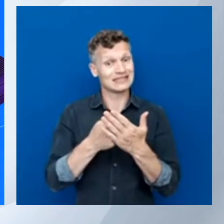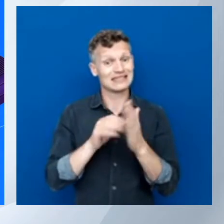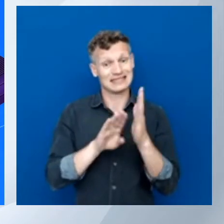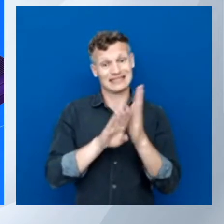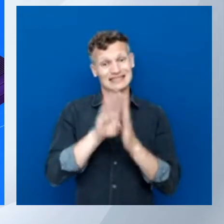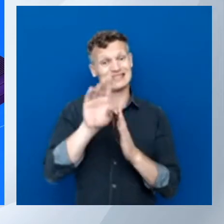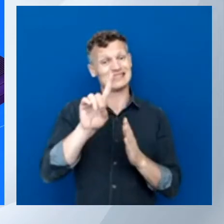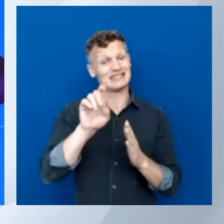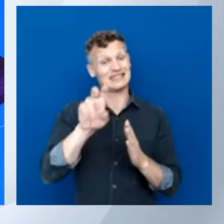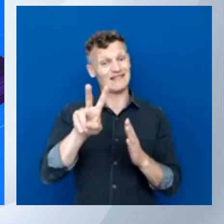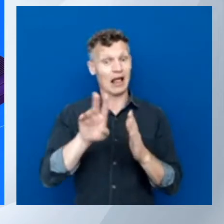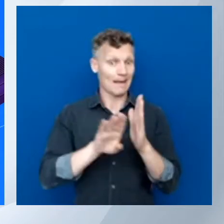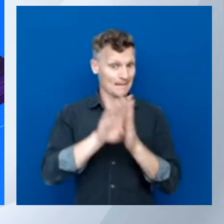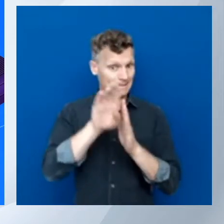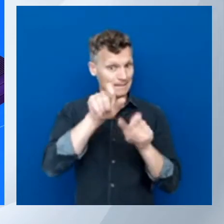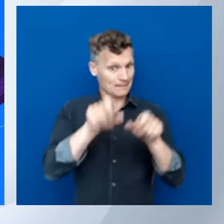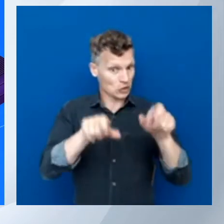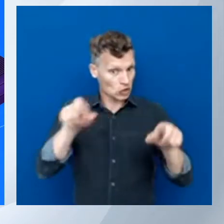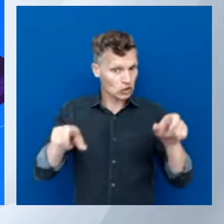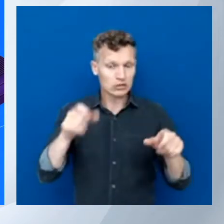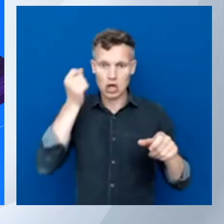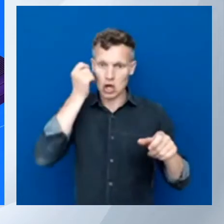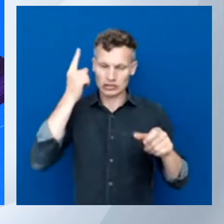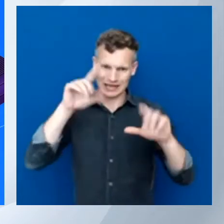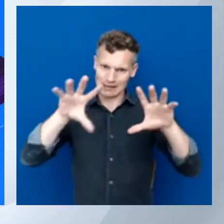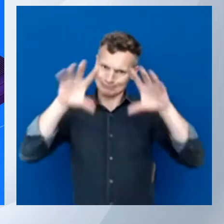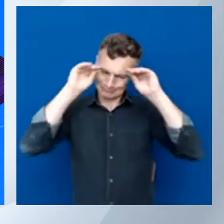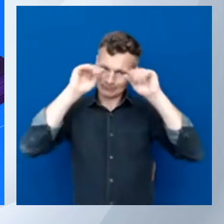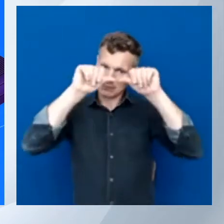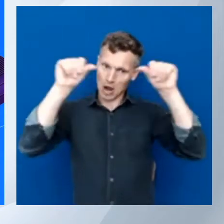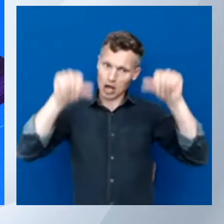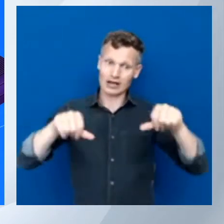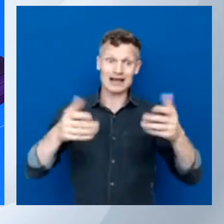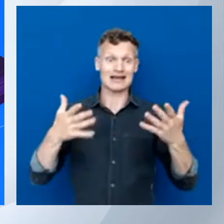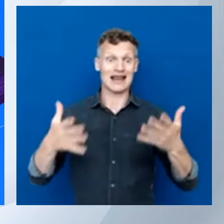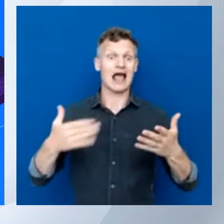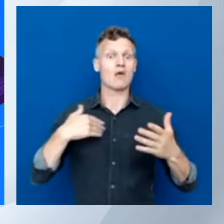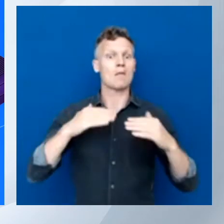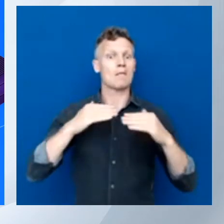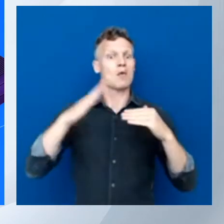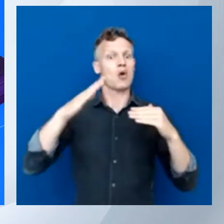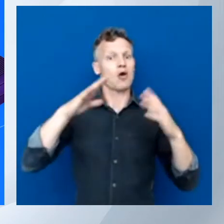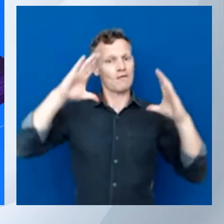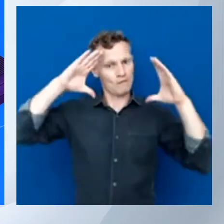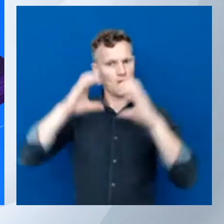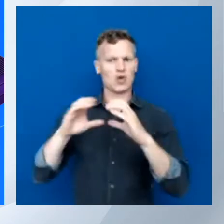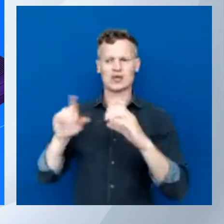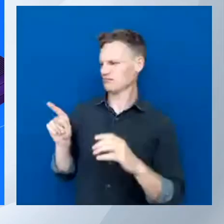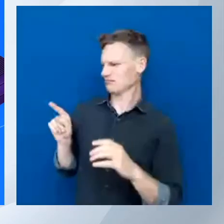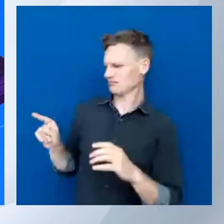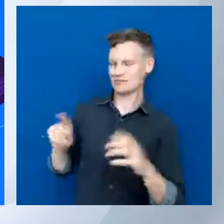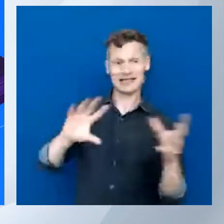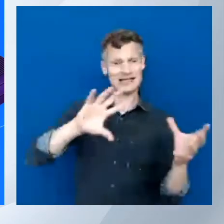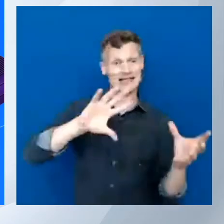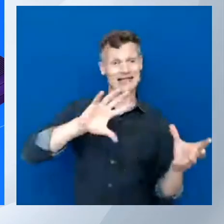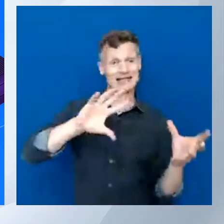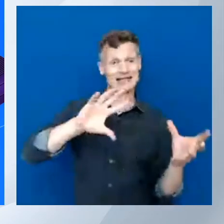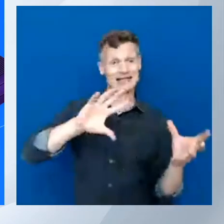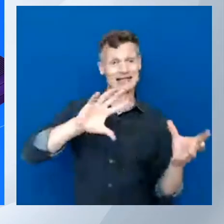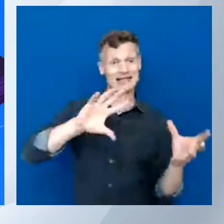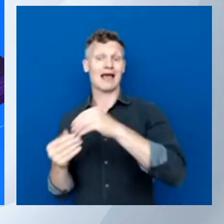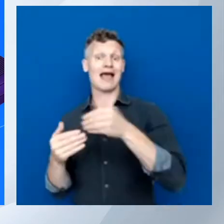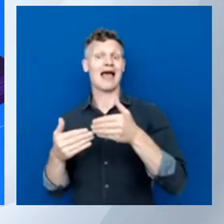on interpretability. And then after me, Willem is going to tell you about FairLearn, and that